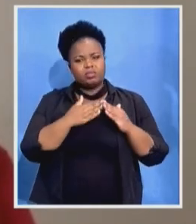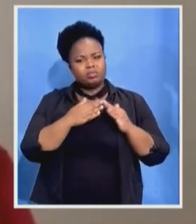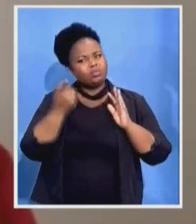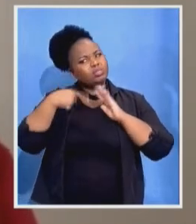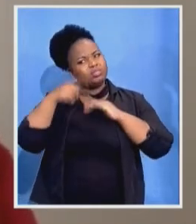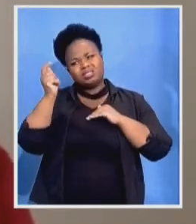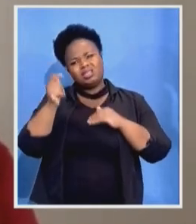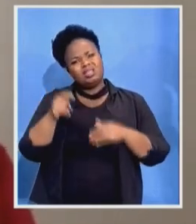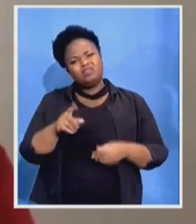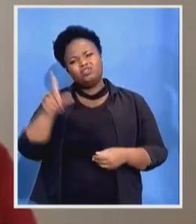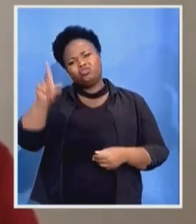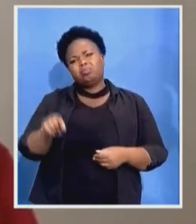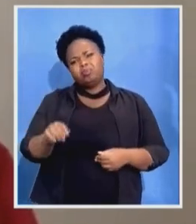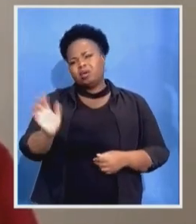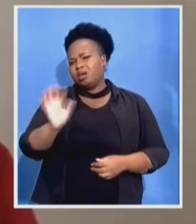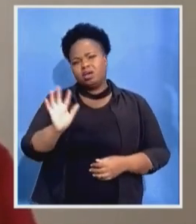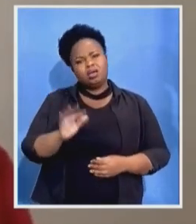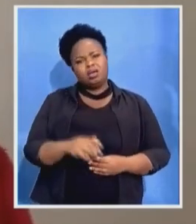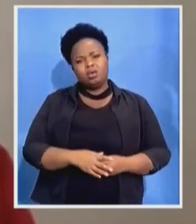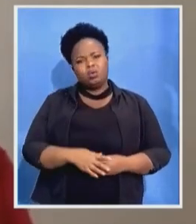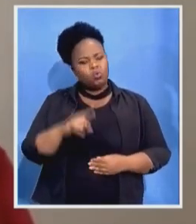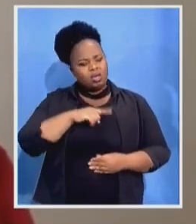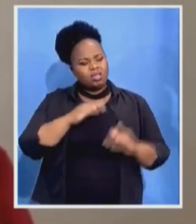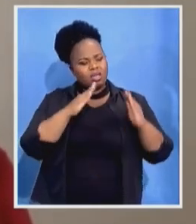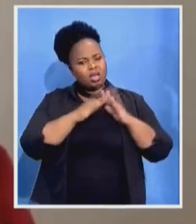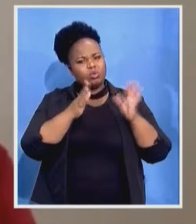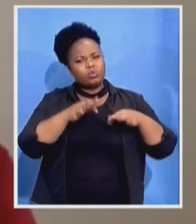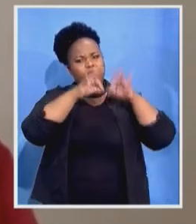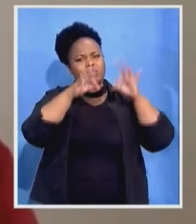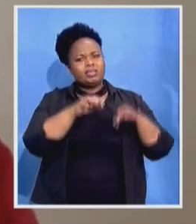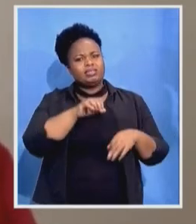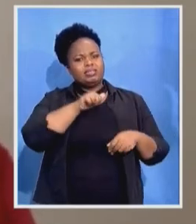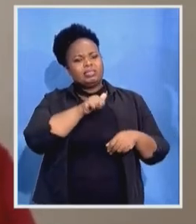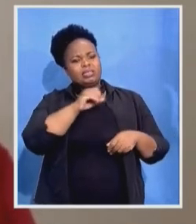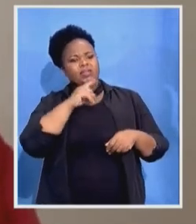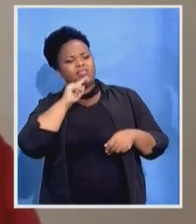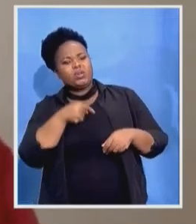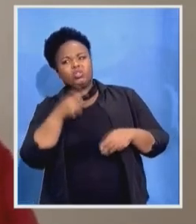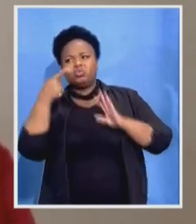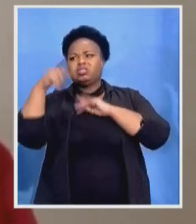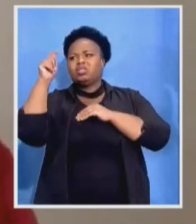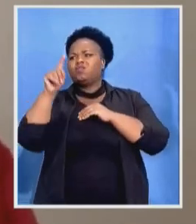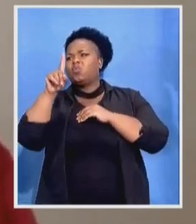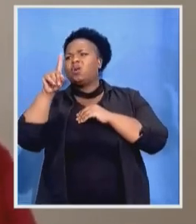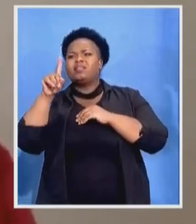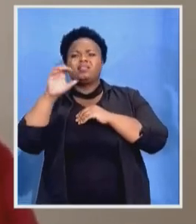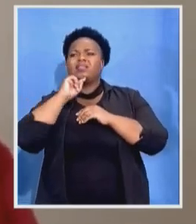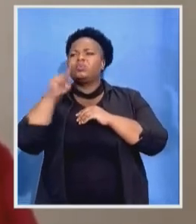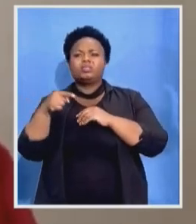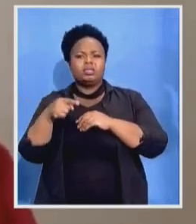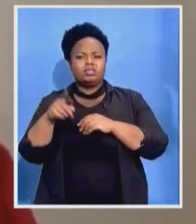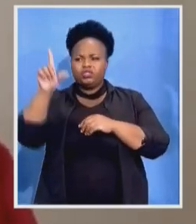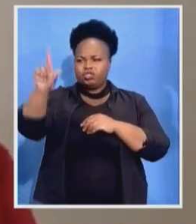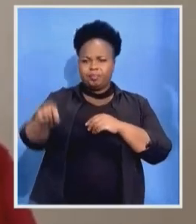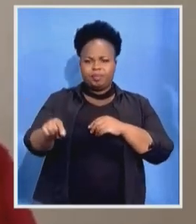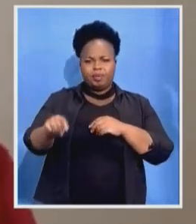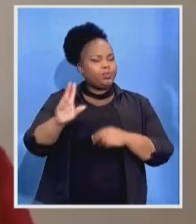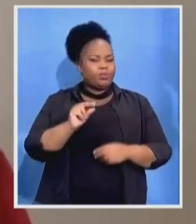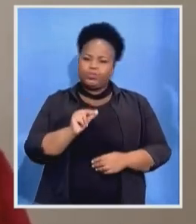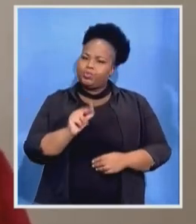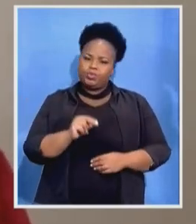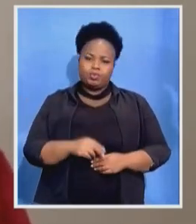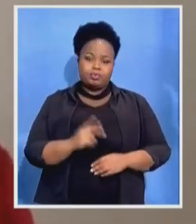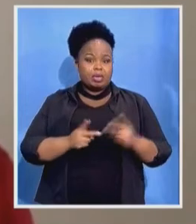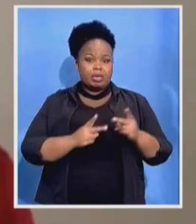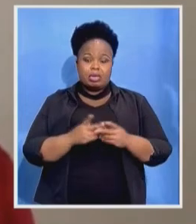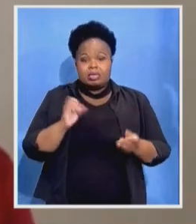worth 600,000 rand. Sell it for what it's worth. And if, in case there is money that gets left, it must go